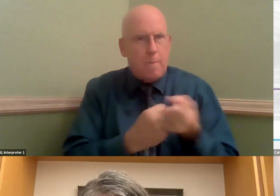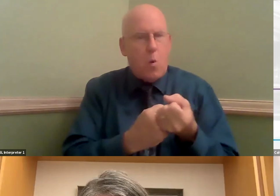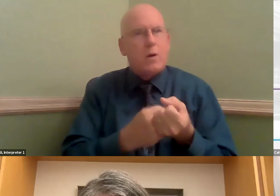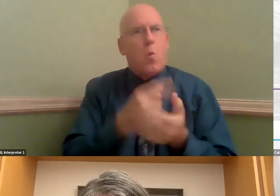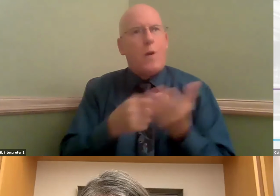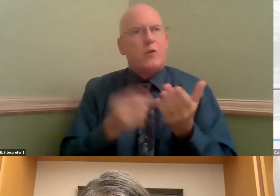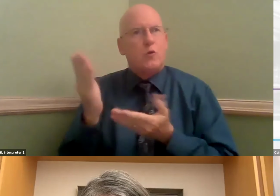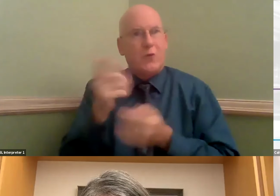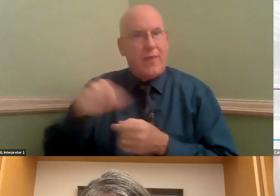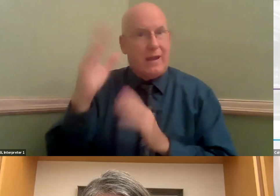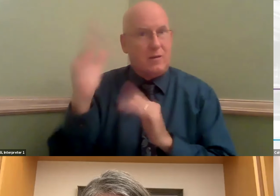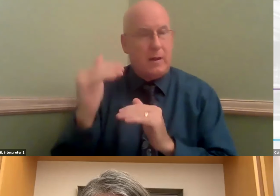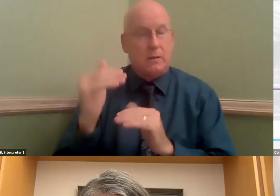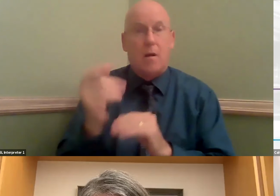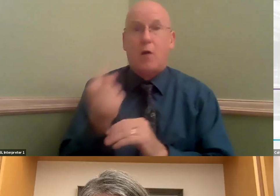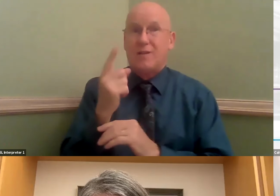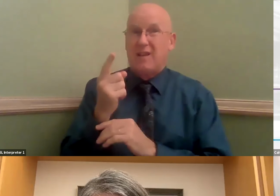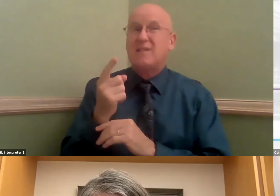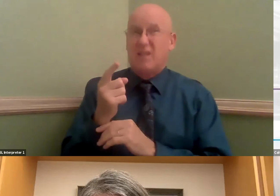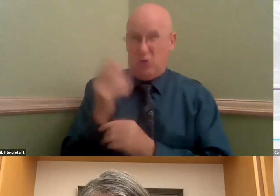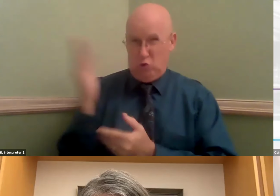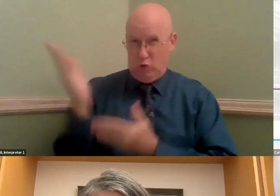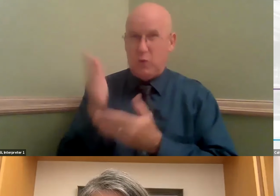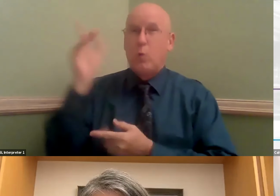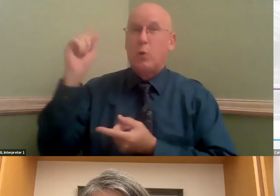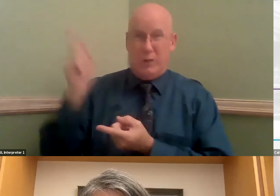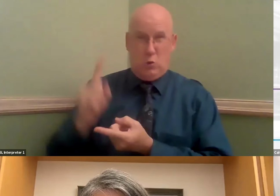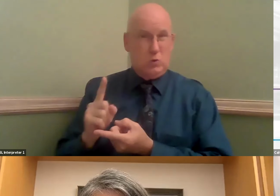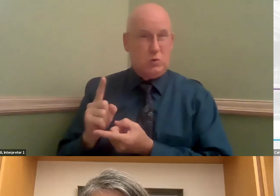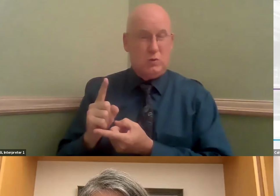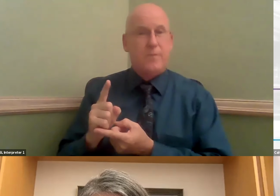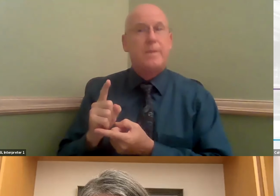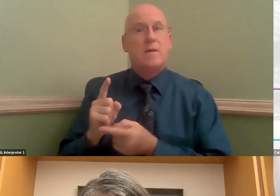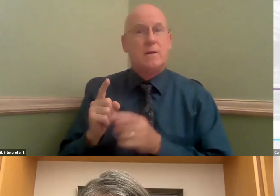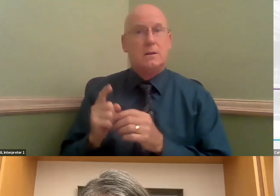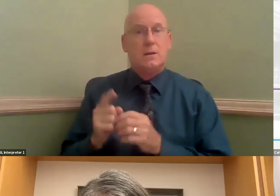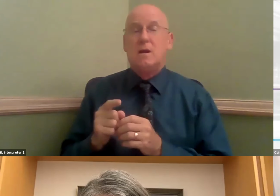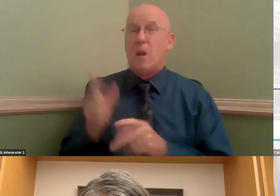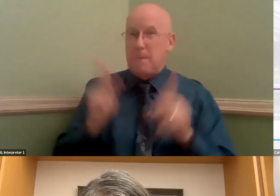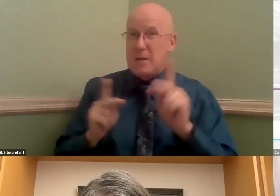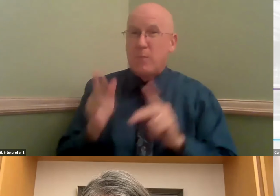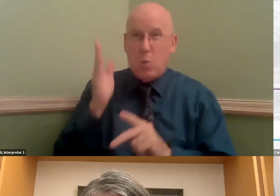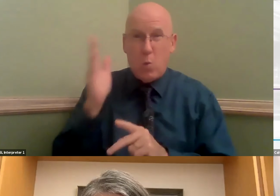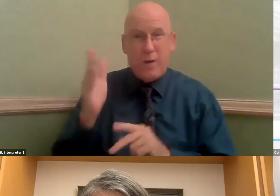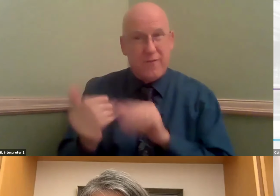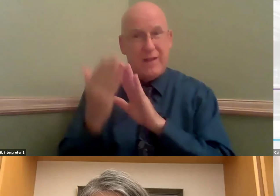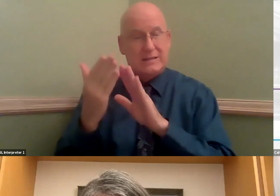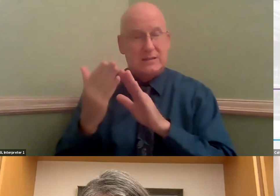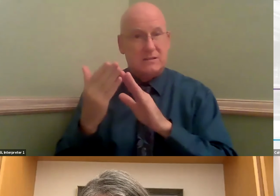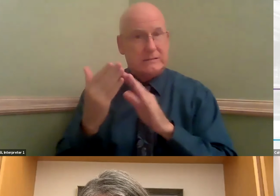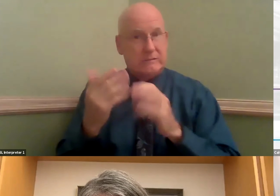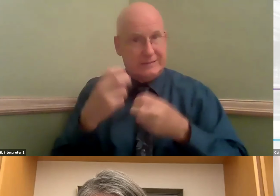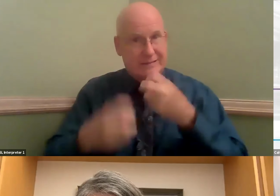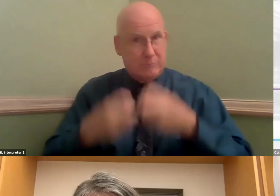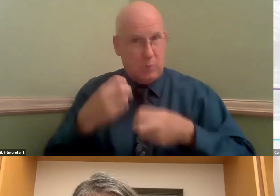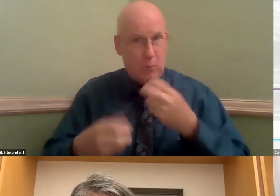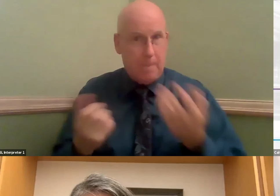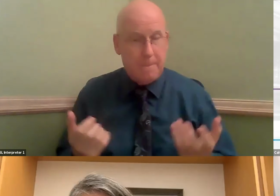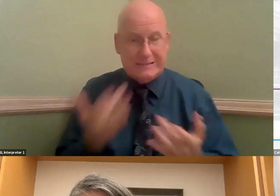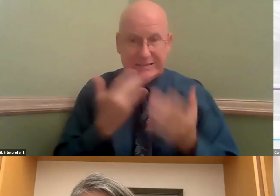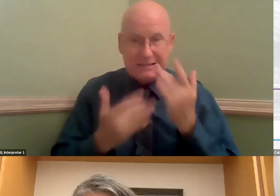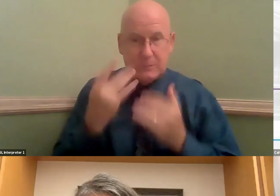that they're going to take a hit, and that hit is going to be reflected in revenue. We're going to need to live within our means. You know, this is not